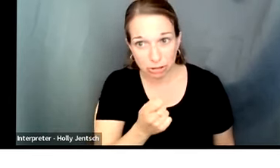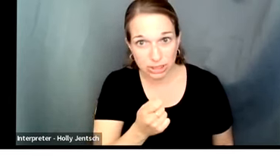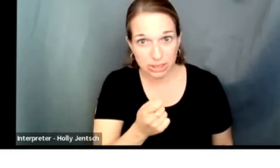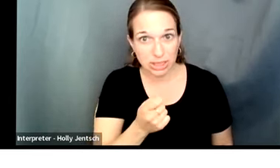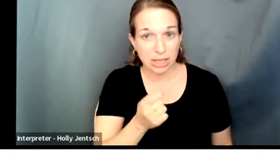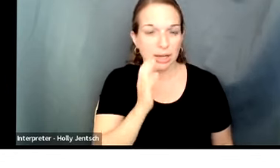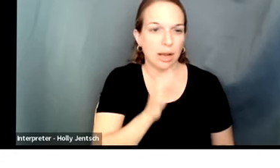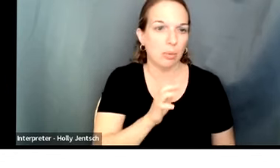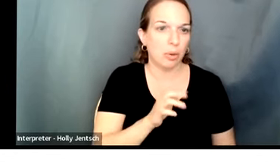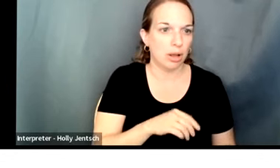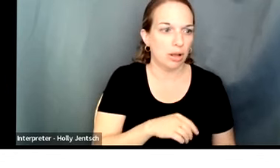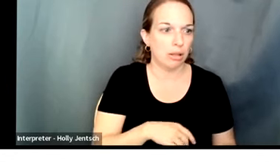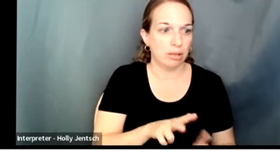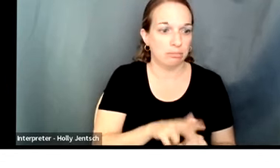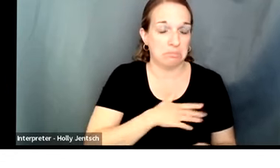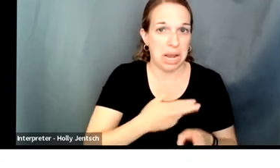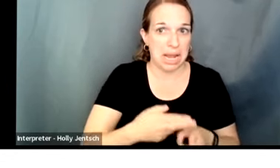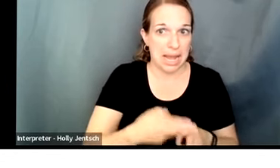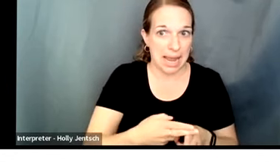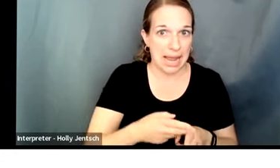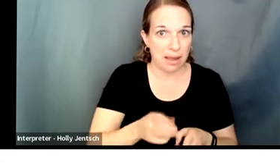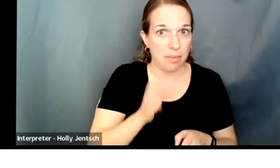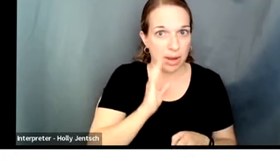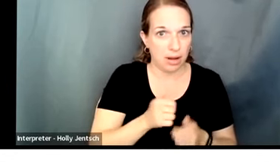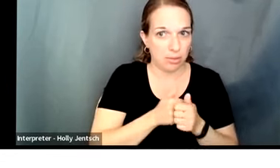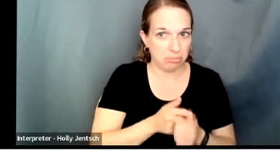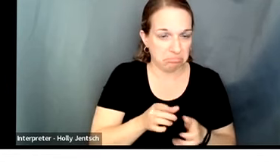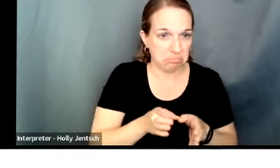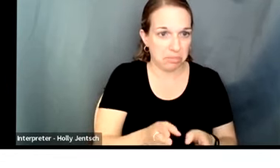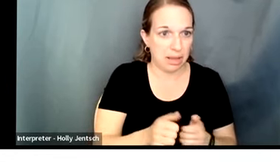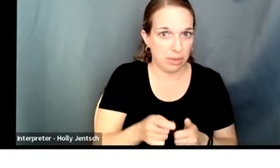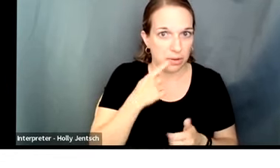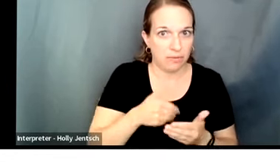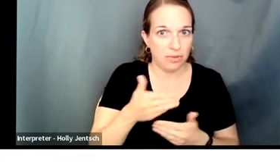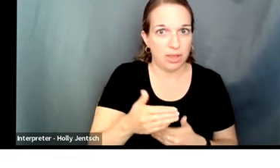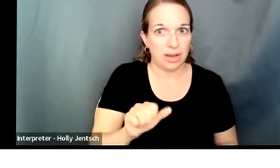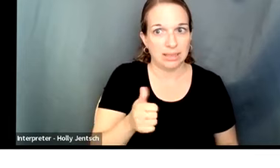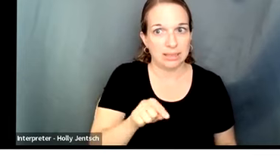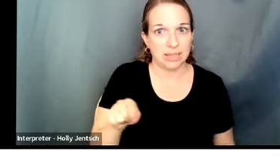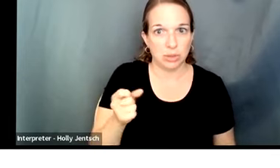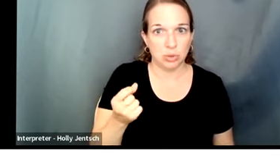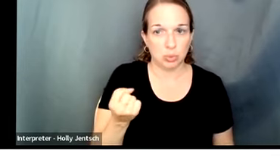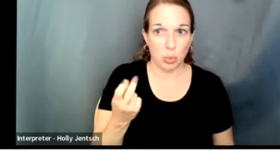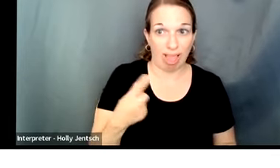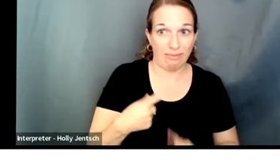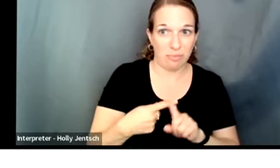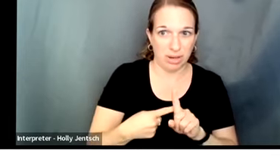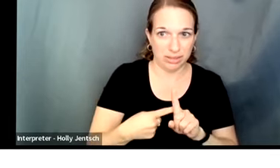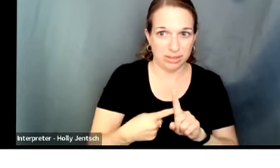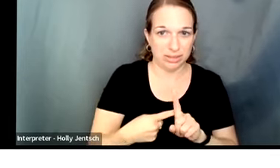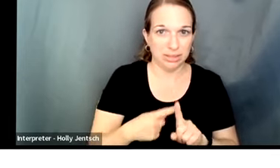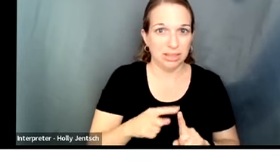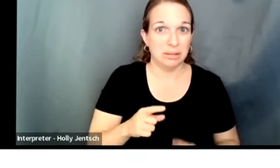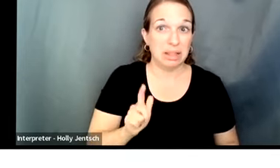name to this and I'm willing to walk this path with you for the next 10 to 12 months. And at some point, they